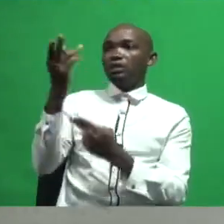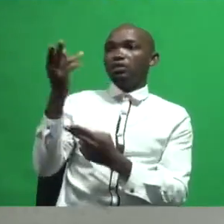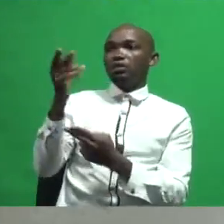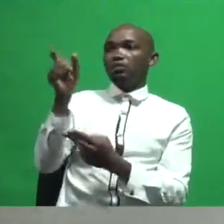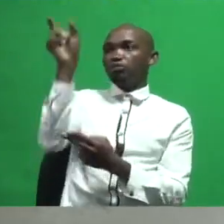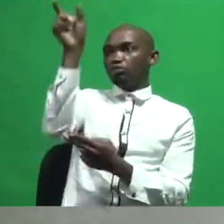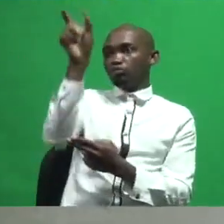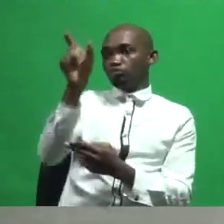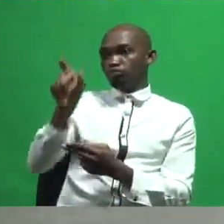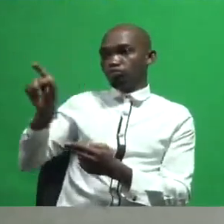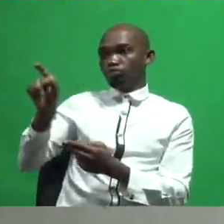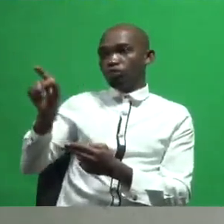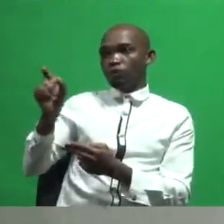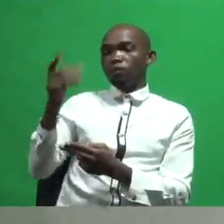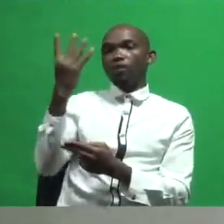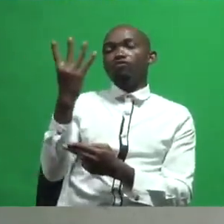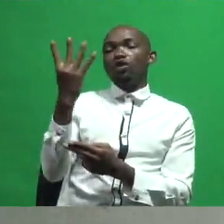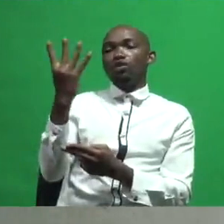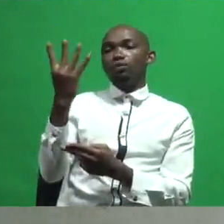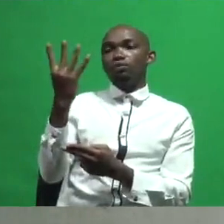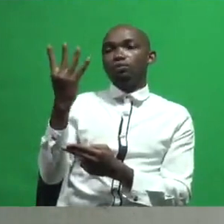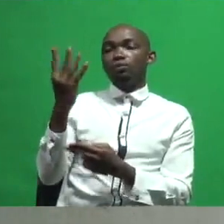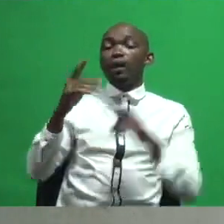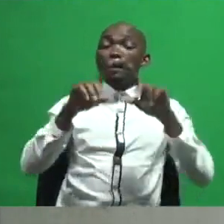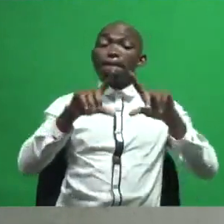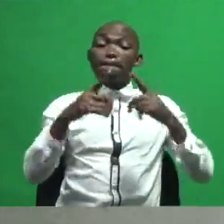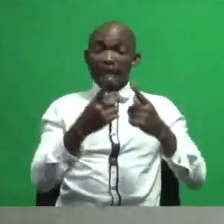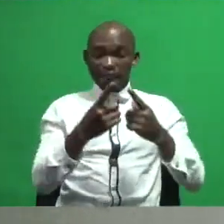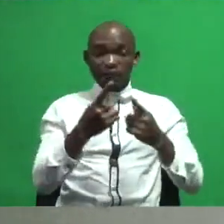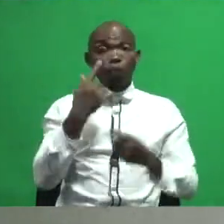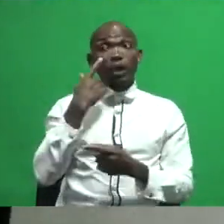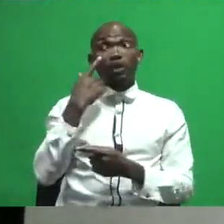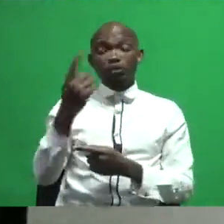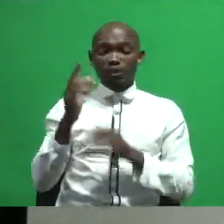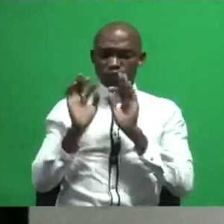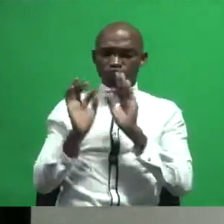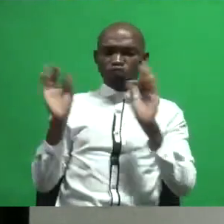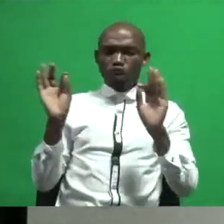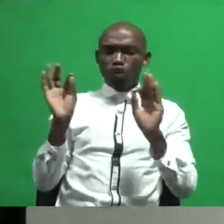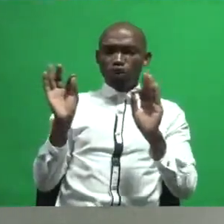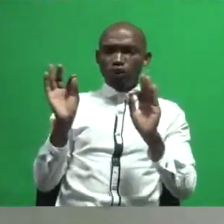here also 4 numbers of atoms. But,